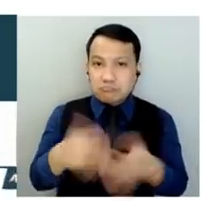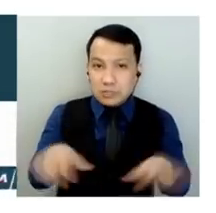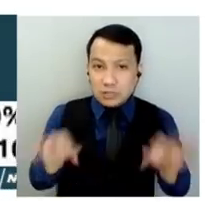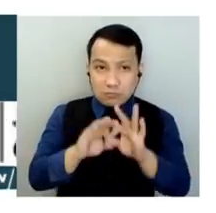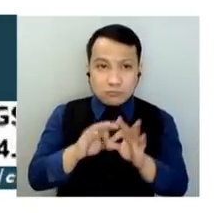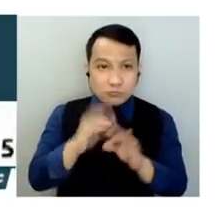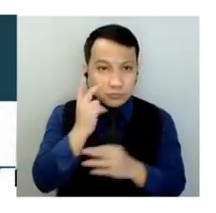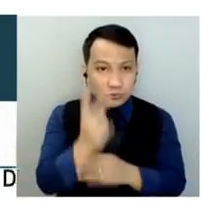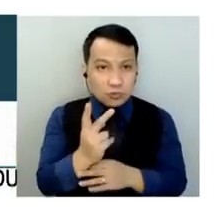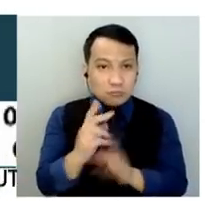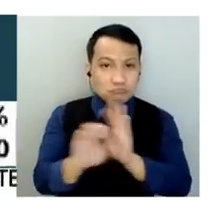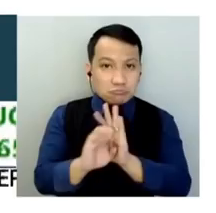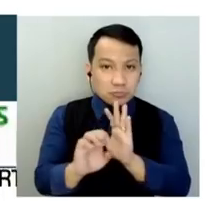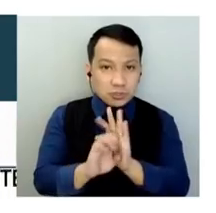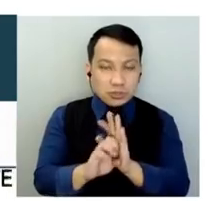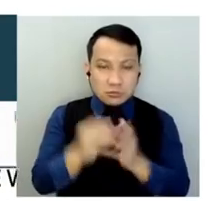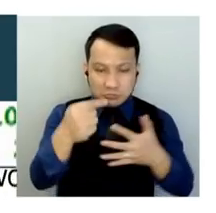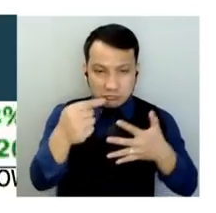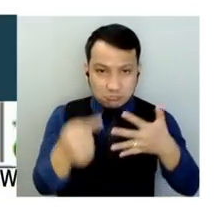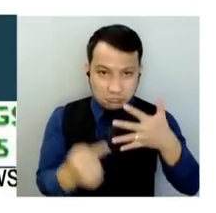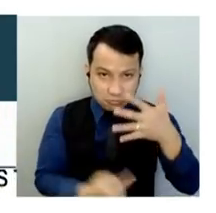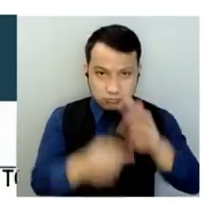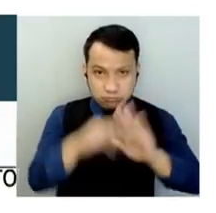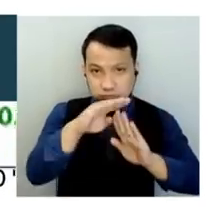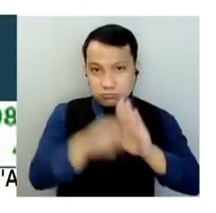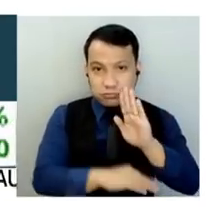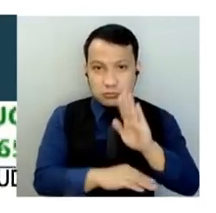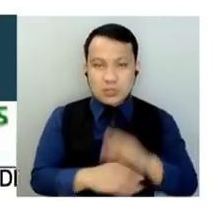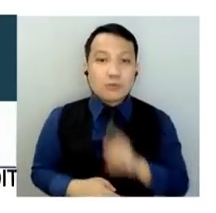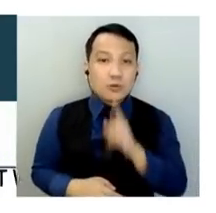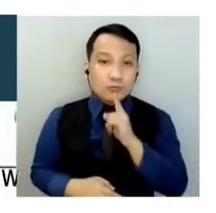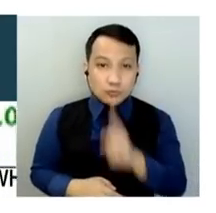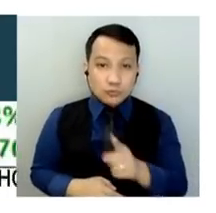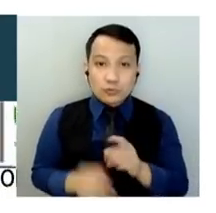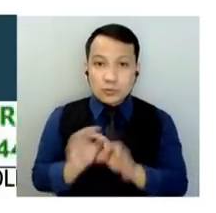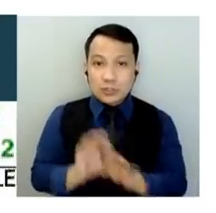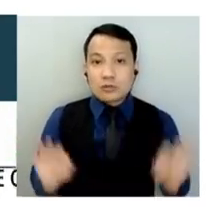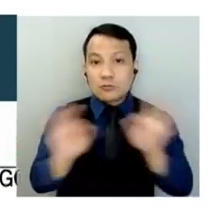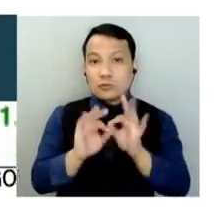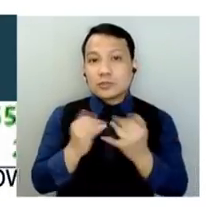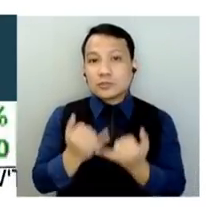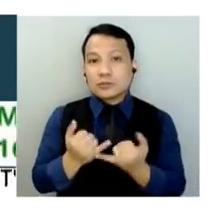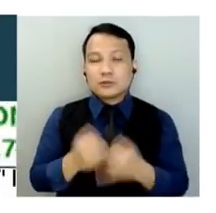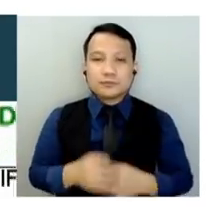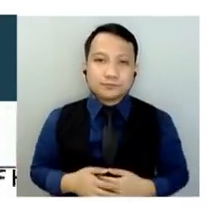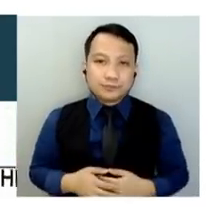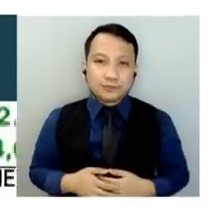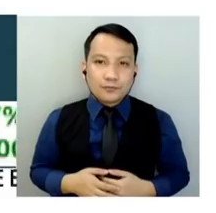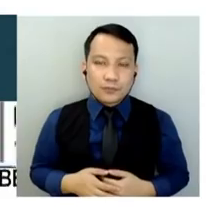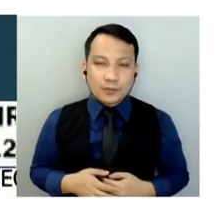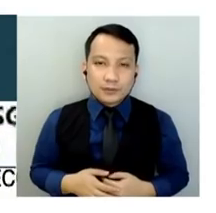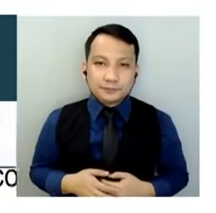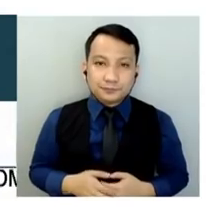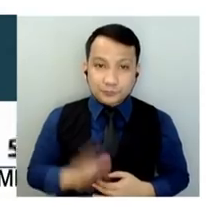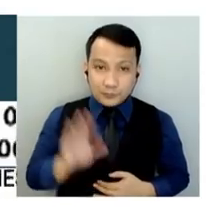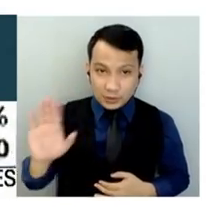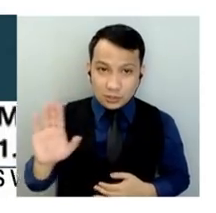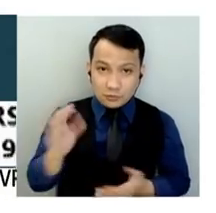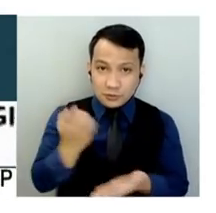are examples of items that that are really clearly important today. Congresswoman, you're an